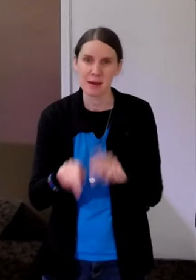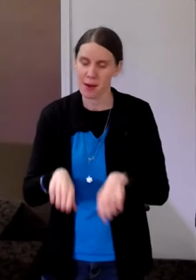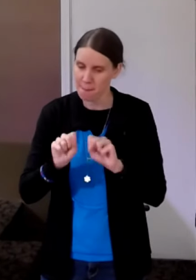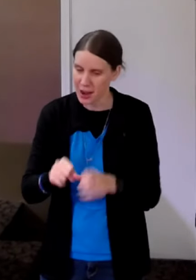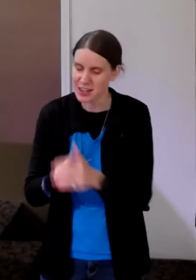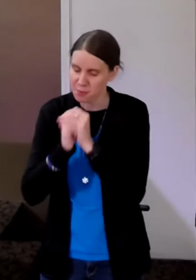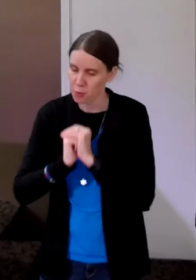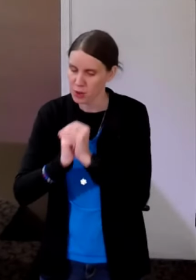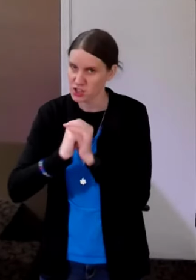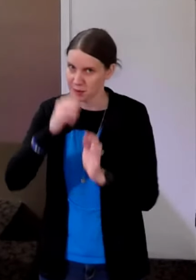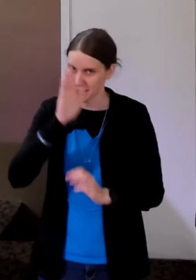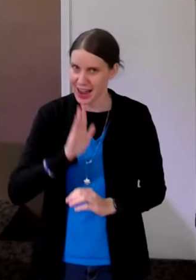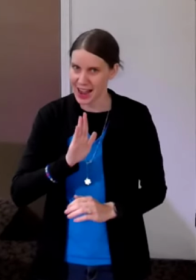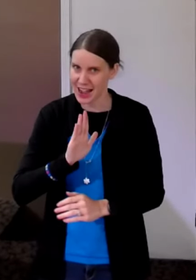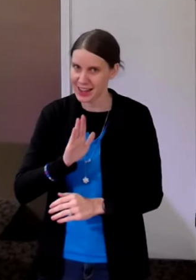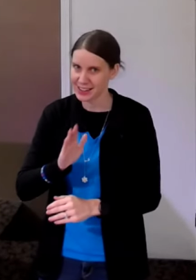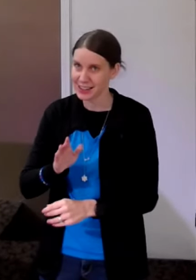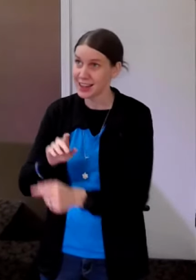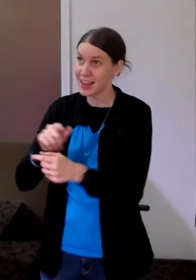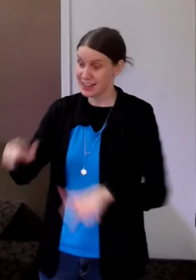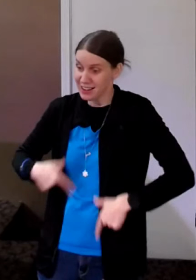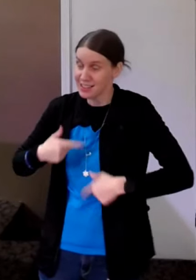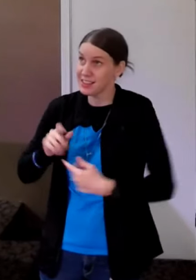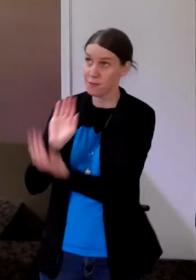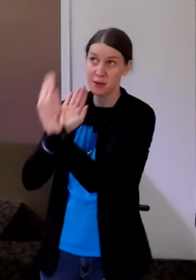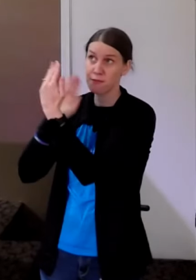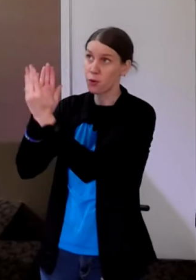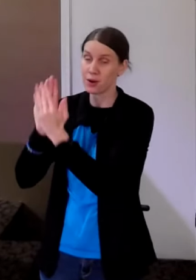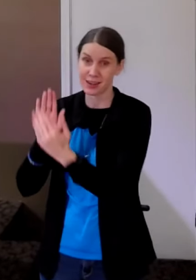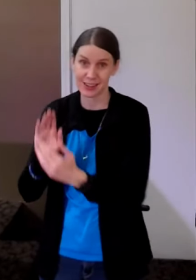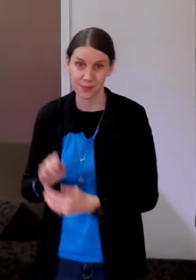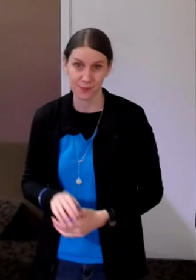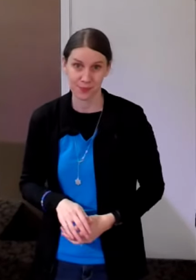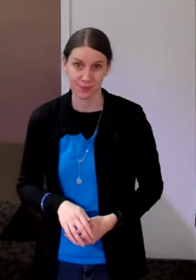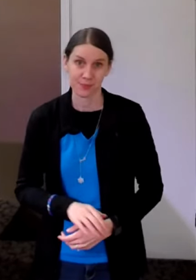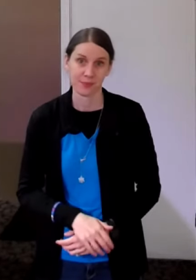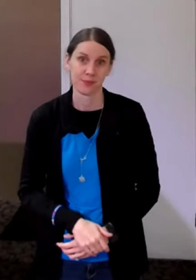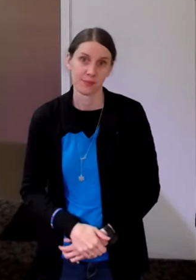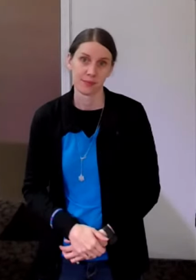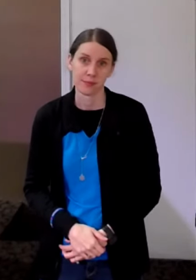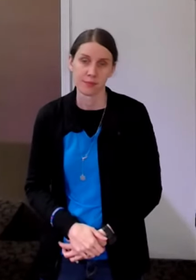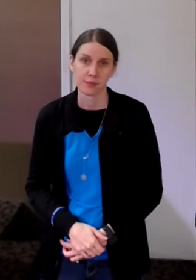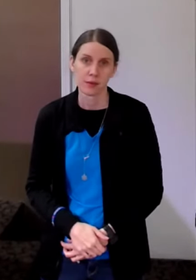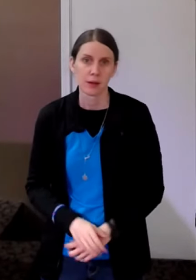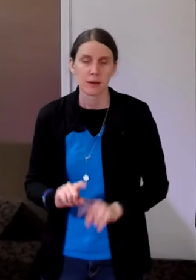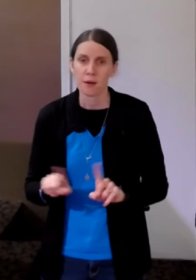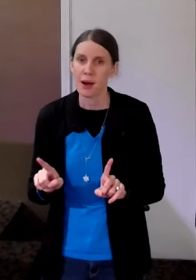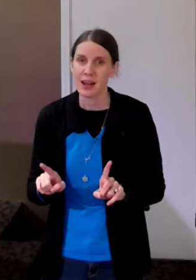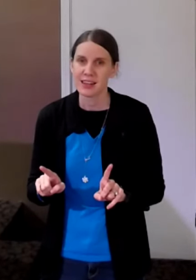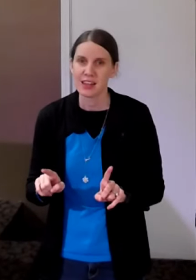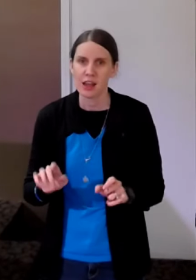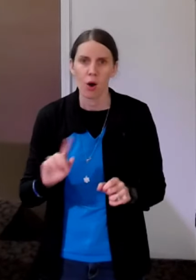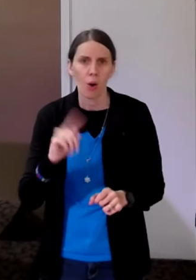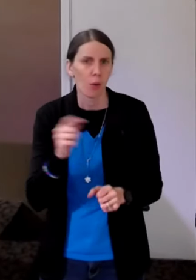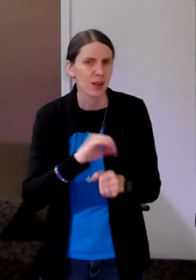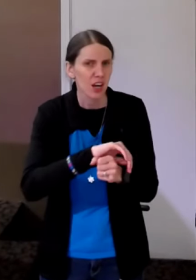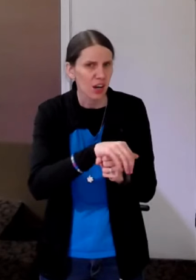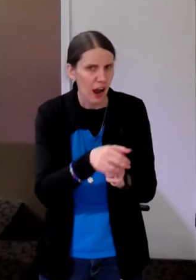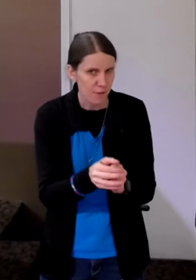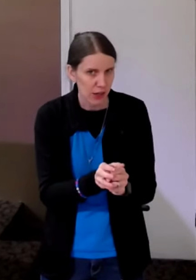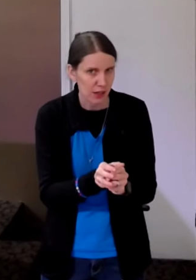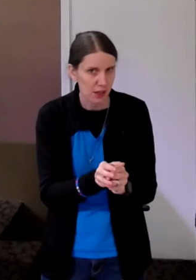have God in their midst in the Holy of Holies over the Ark of the Covenant. But it was just a covering.